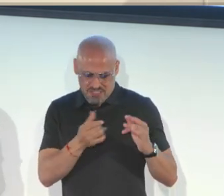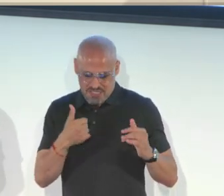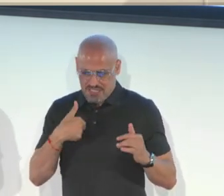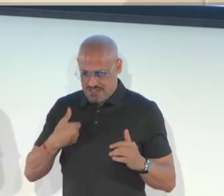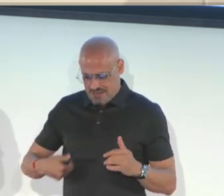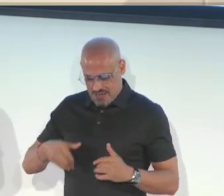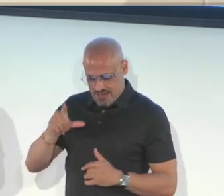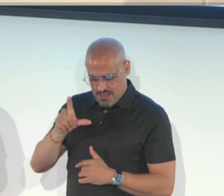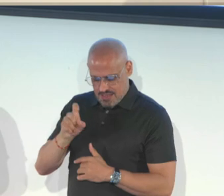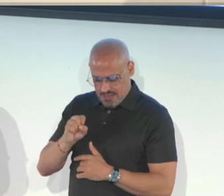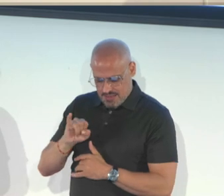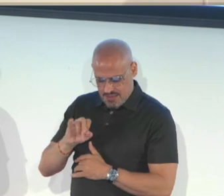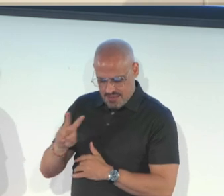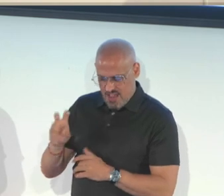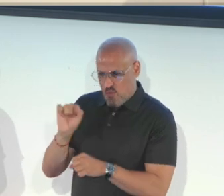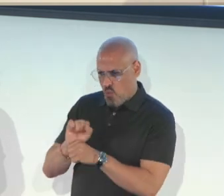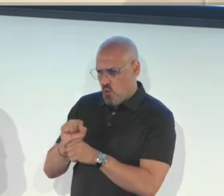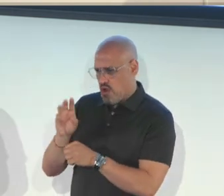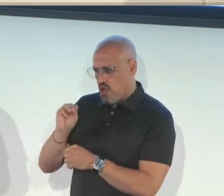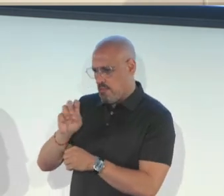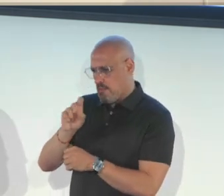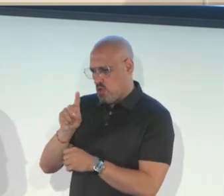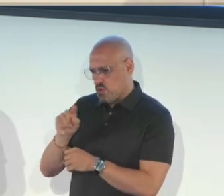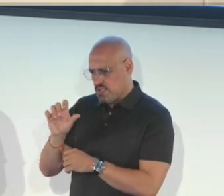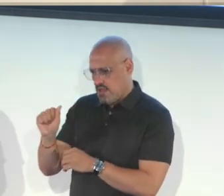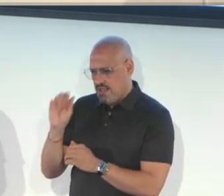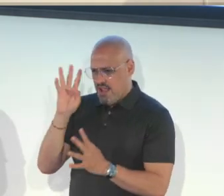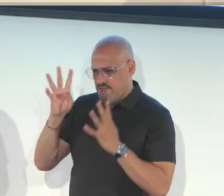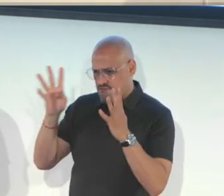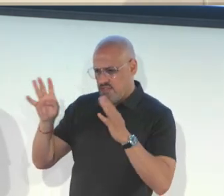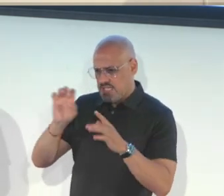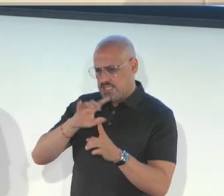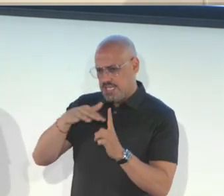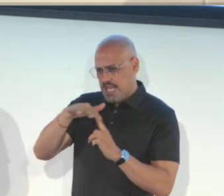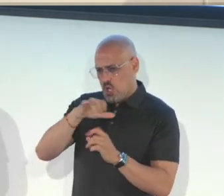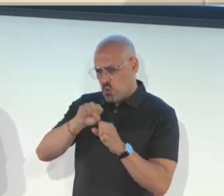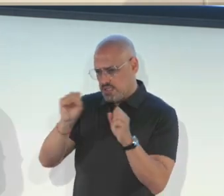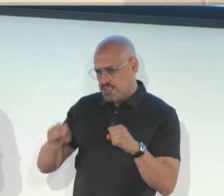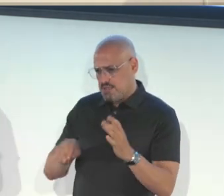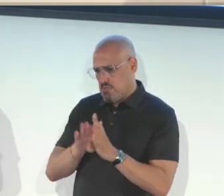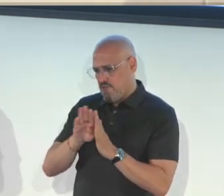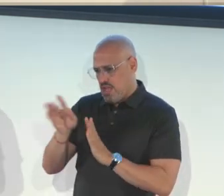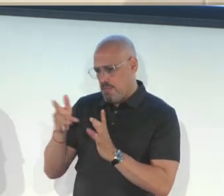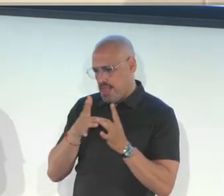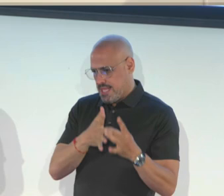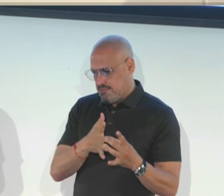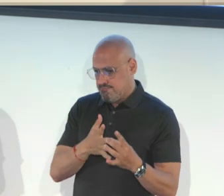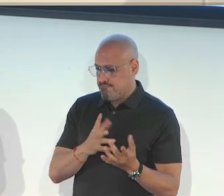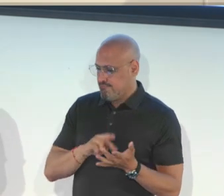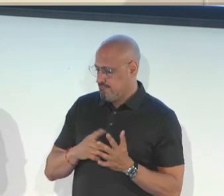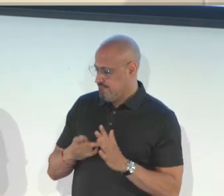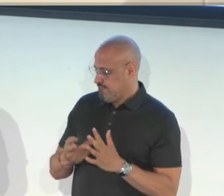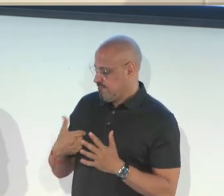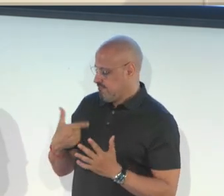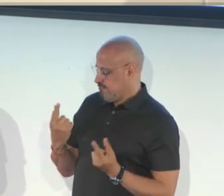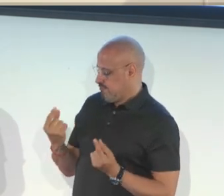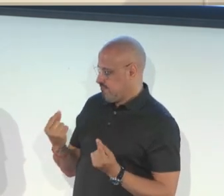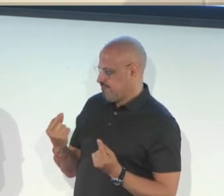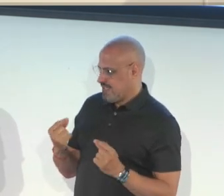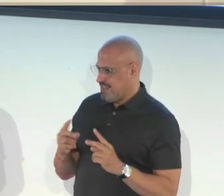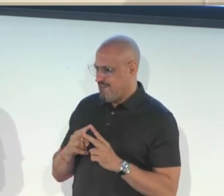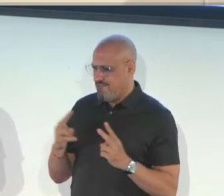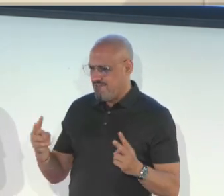Liv. I work at Mozilla as the Innovation Ecosystem Development Lead, which means my role is